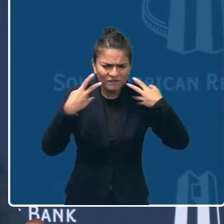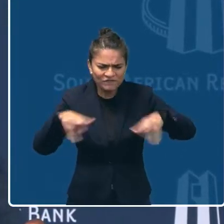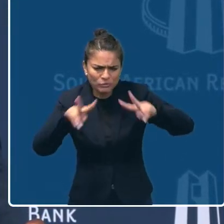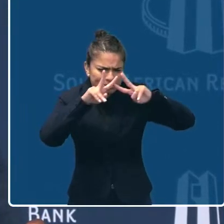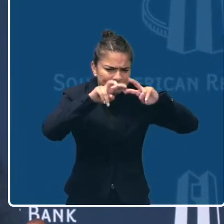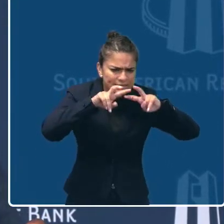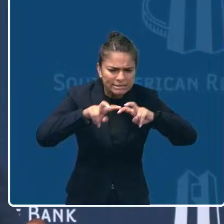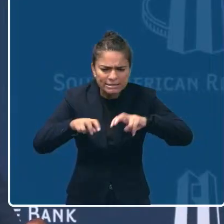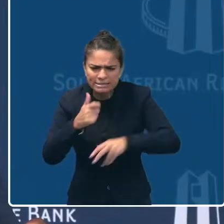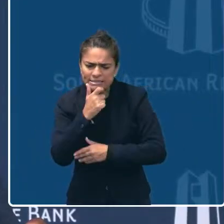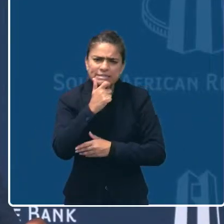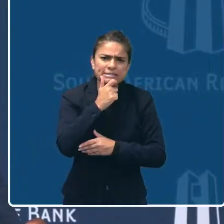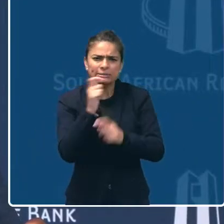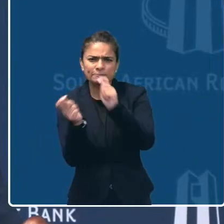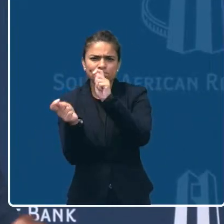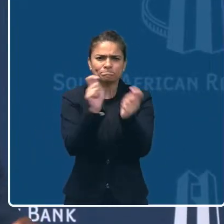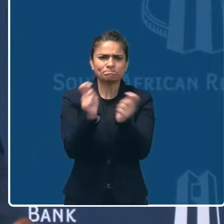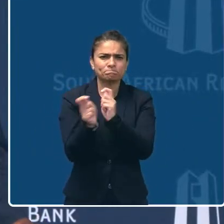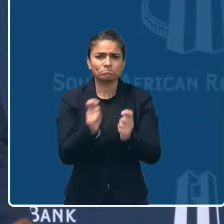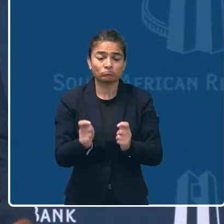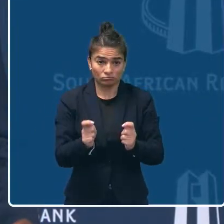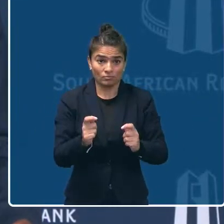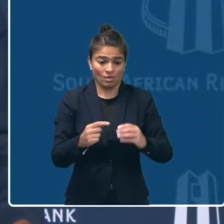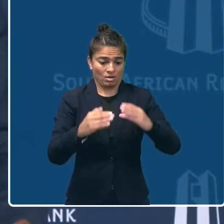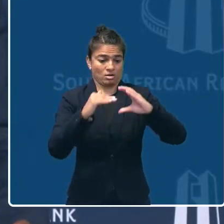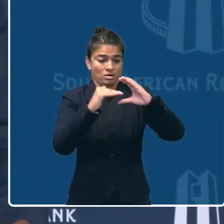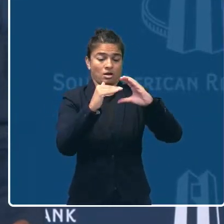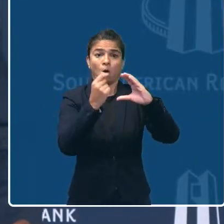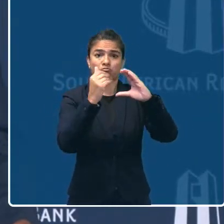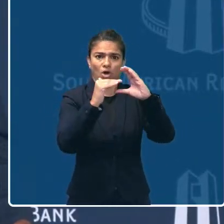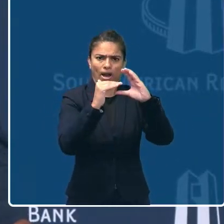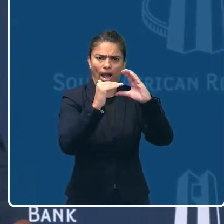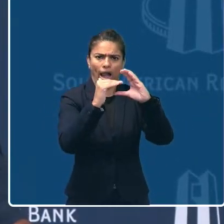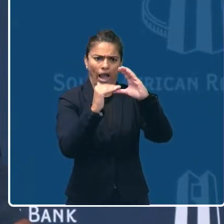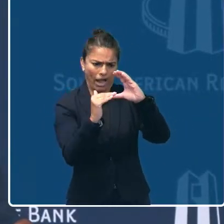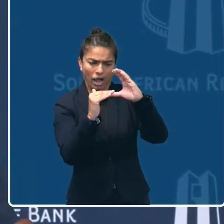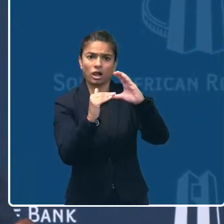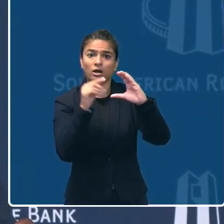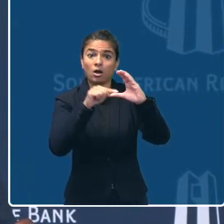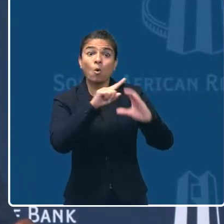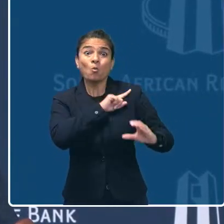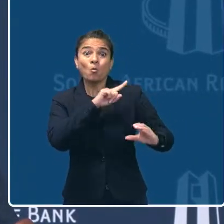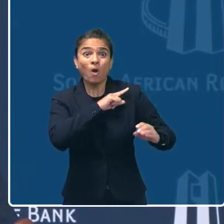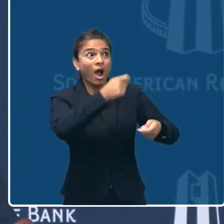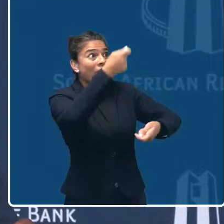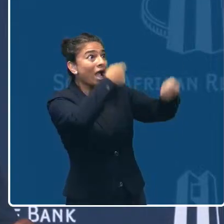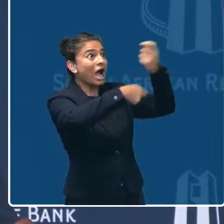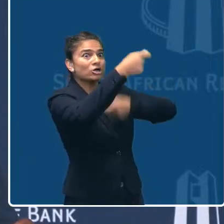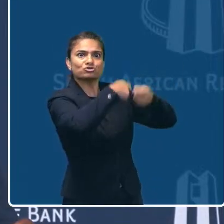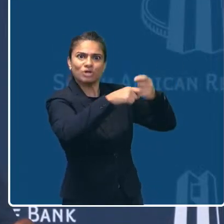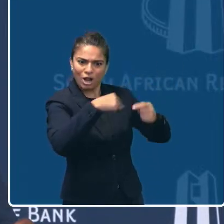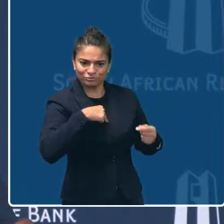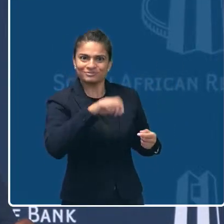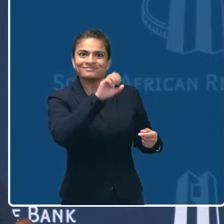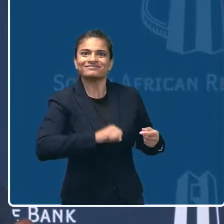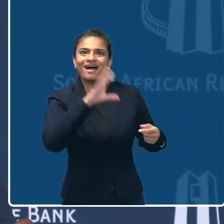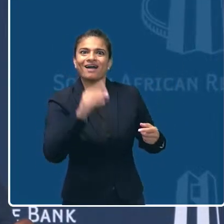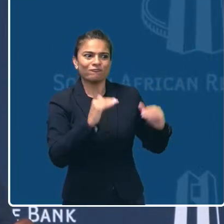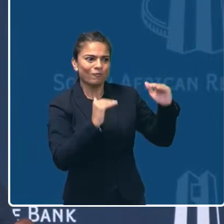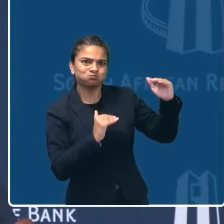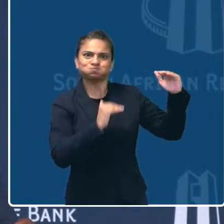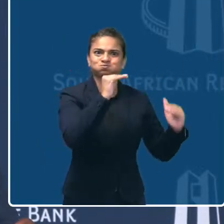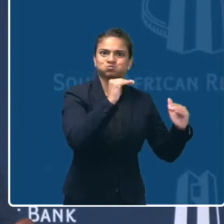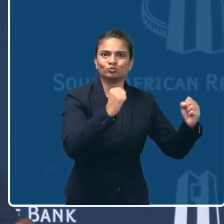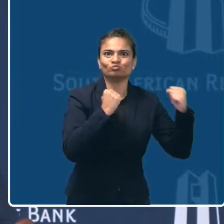This reflects the lower starting point as well as a stronger exchange rate assumption and lower world